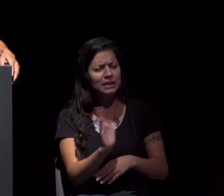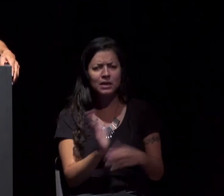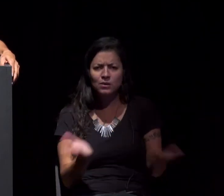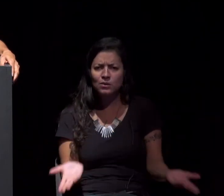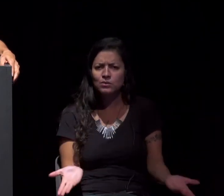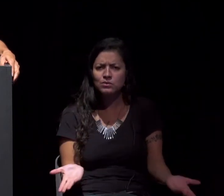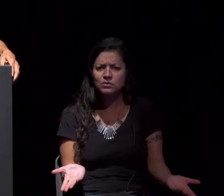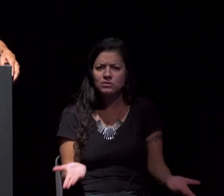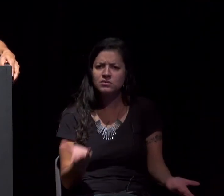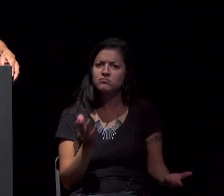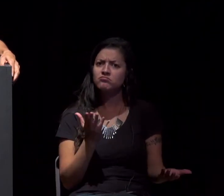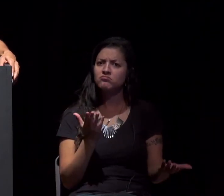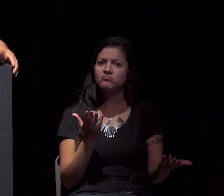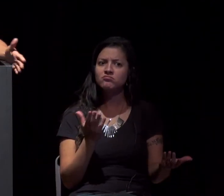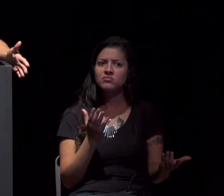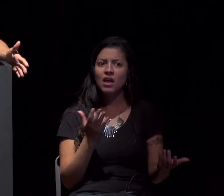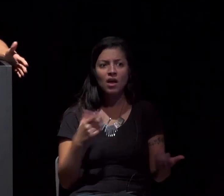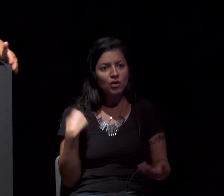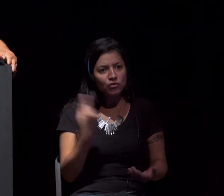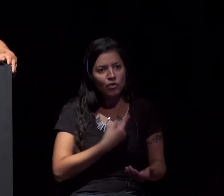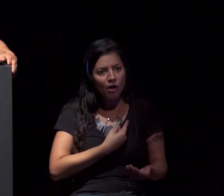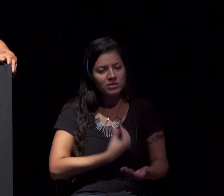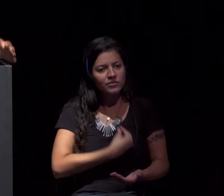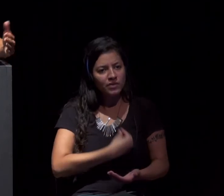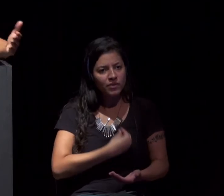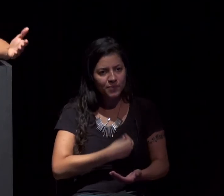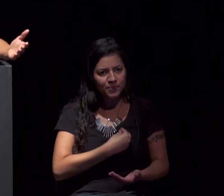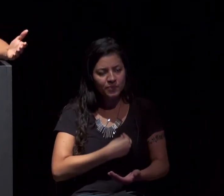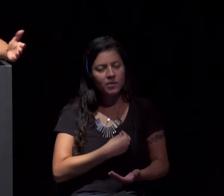of human flesh? To